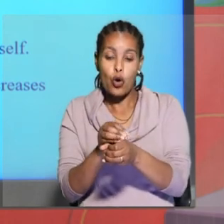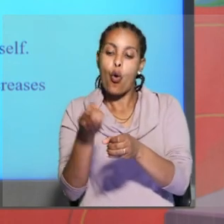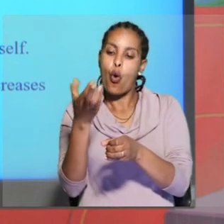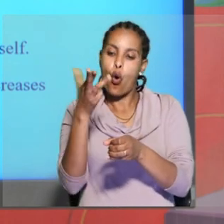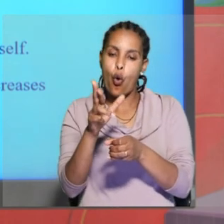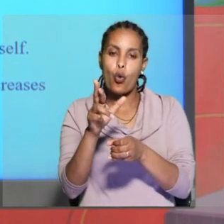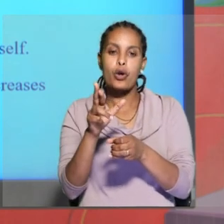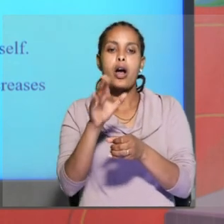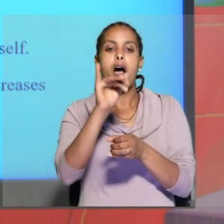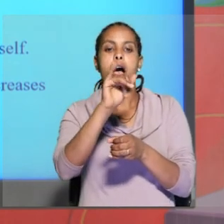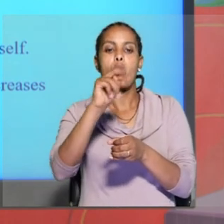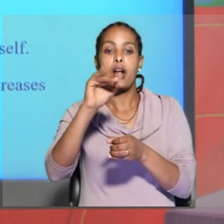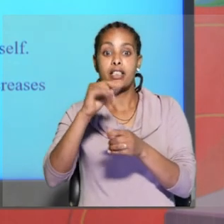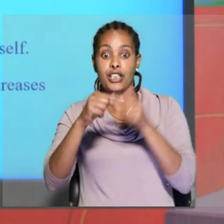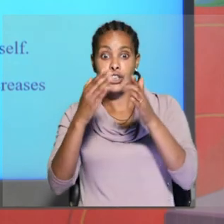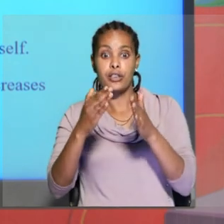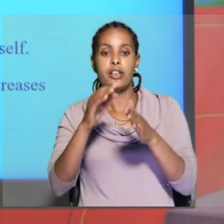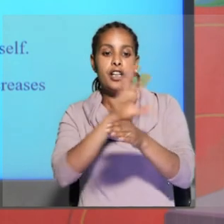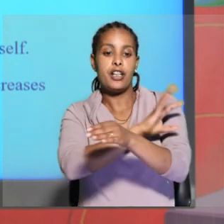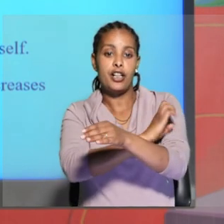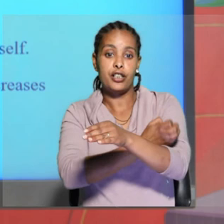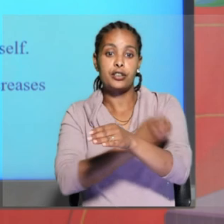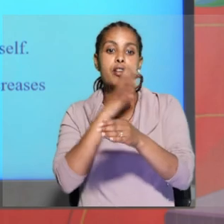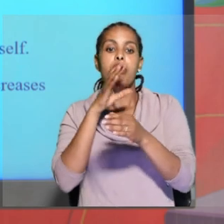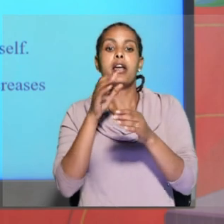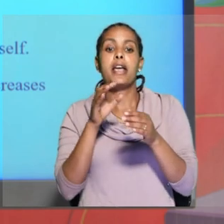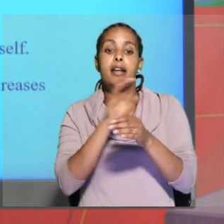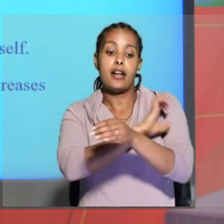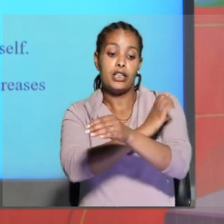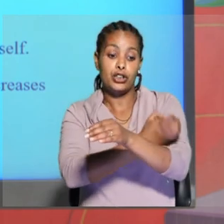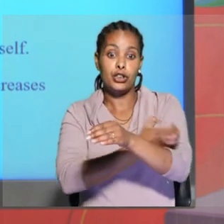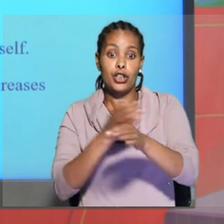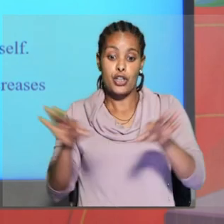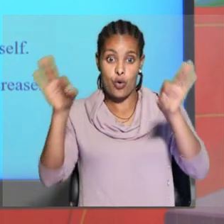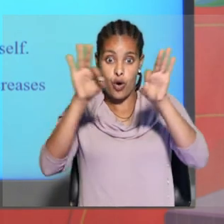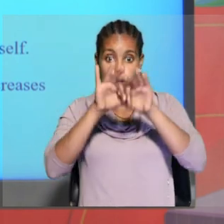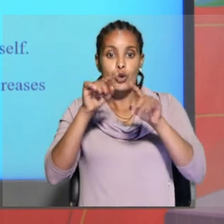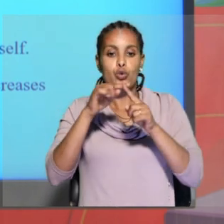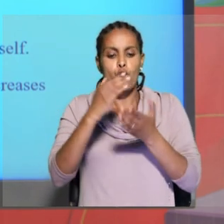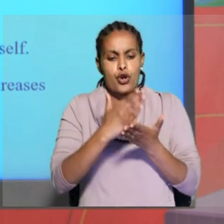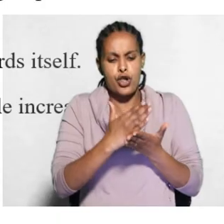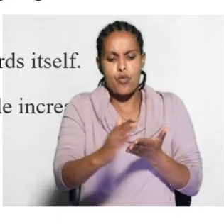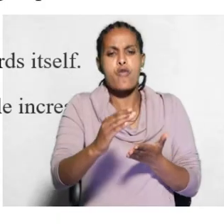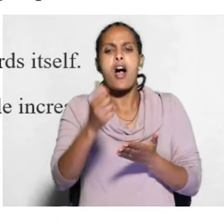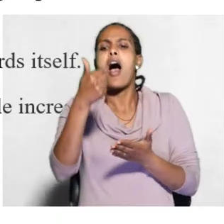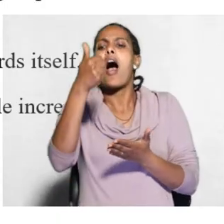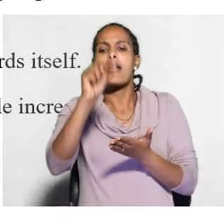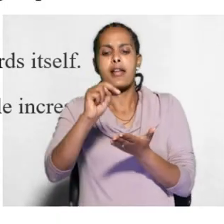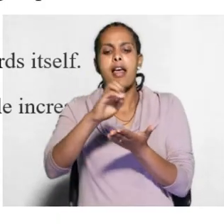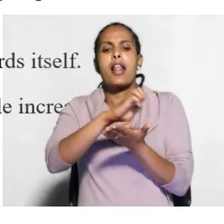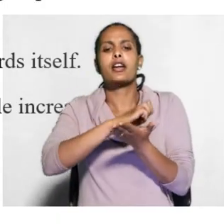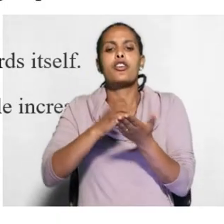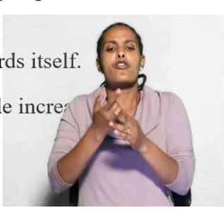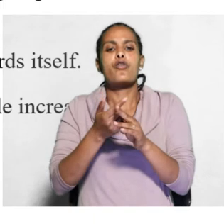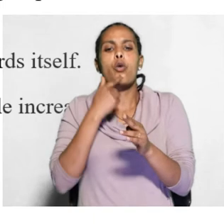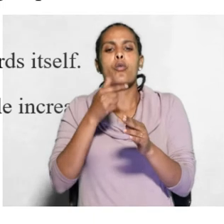or ionization energy is energy required to remove an electron